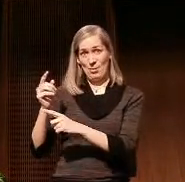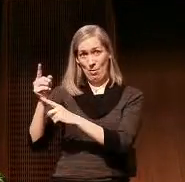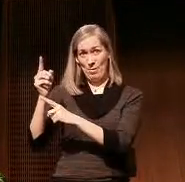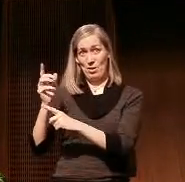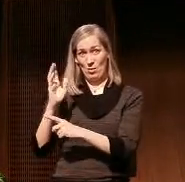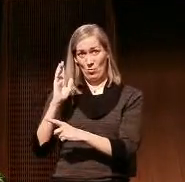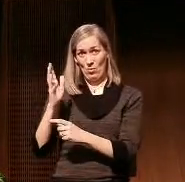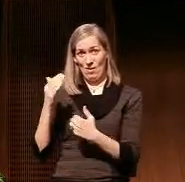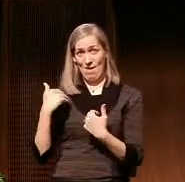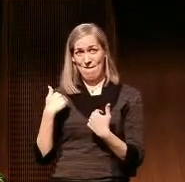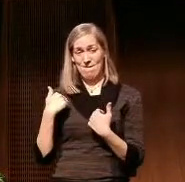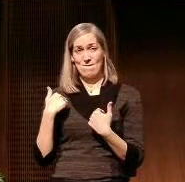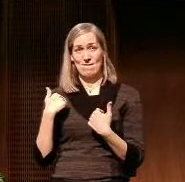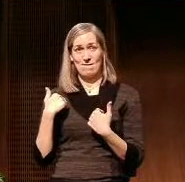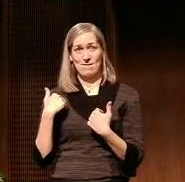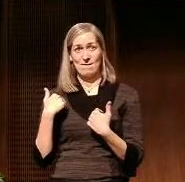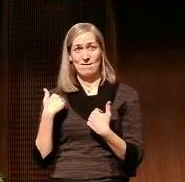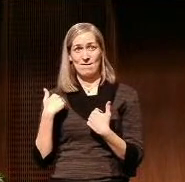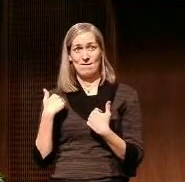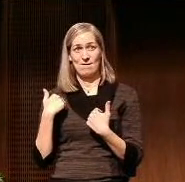we're going to have